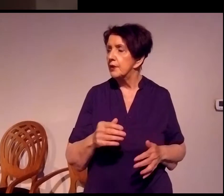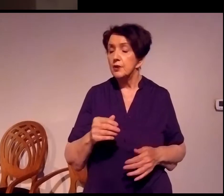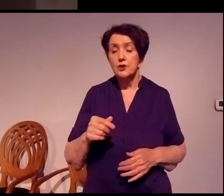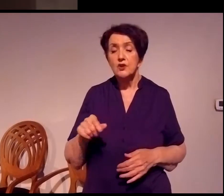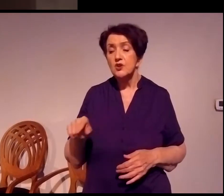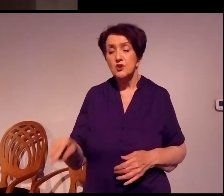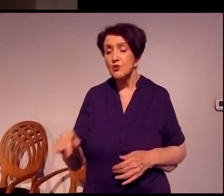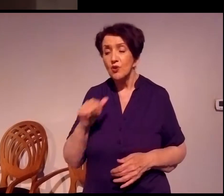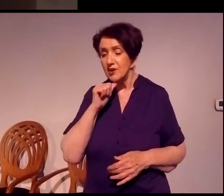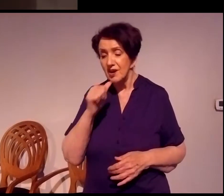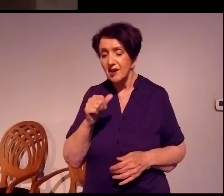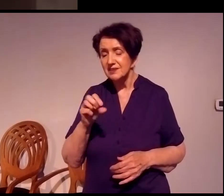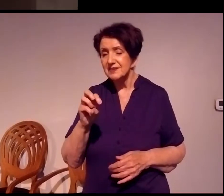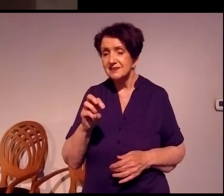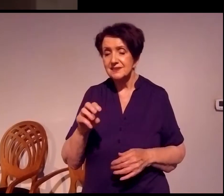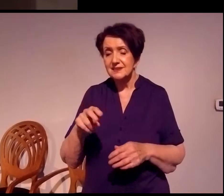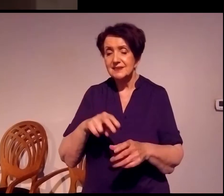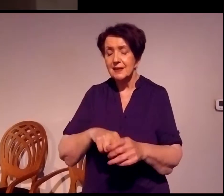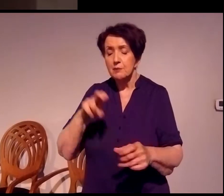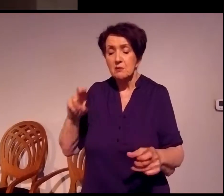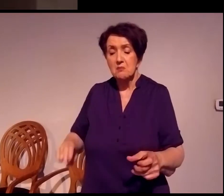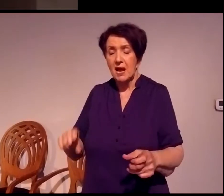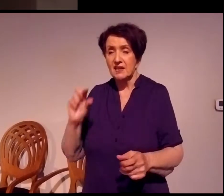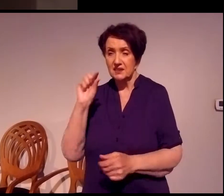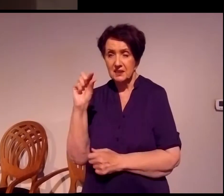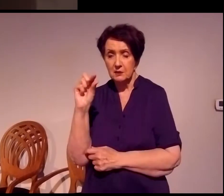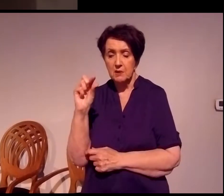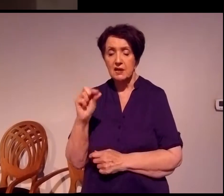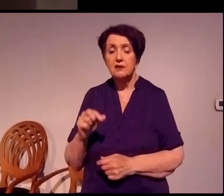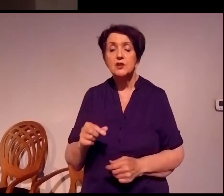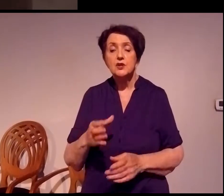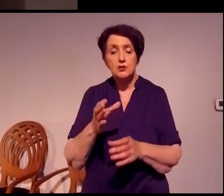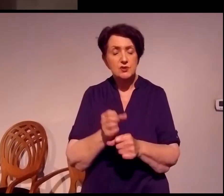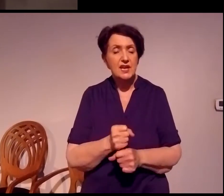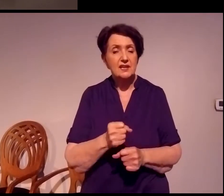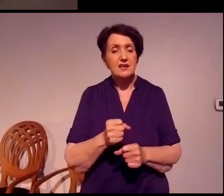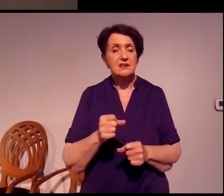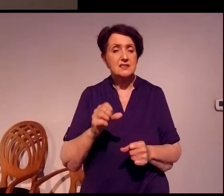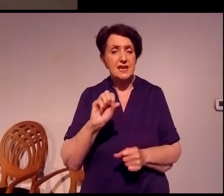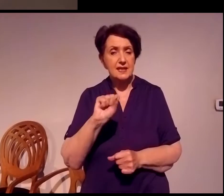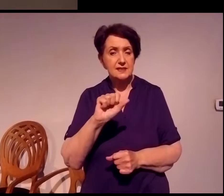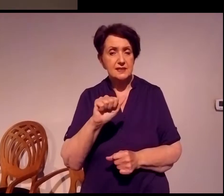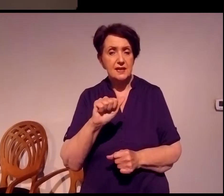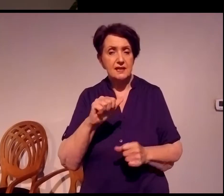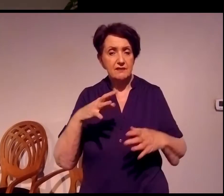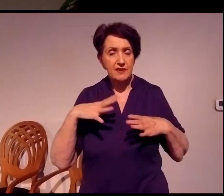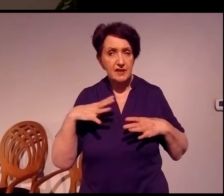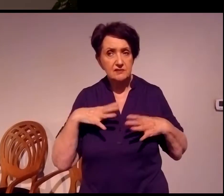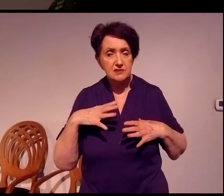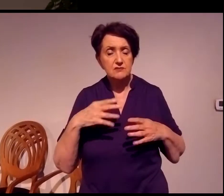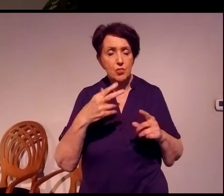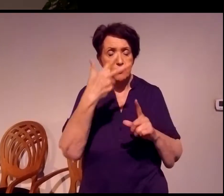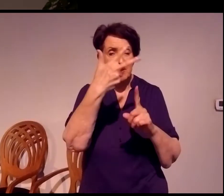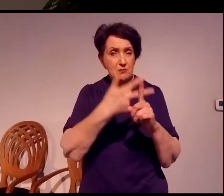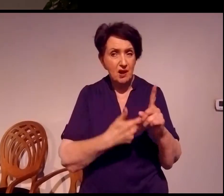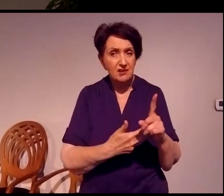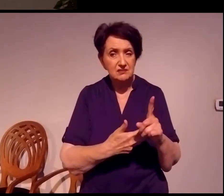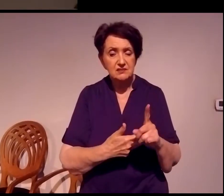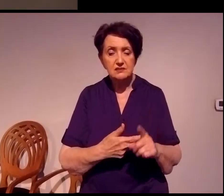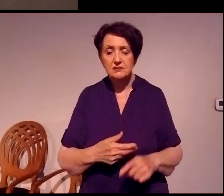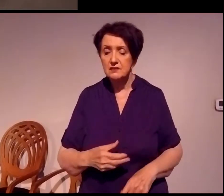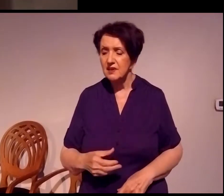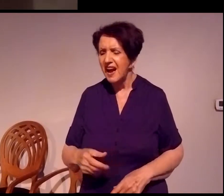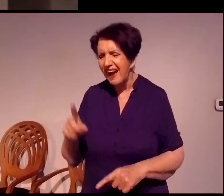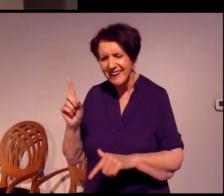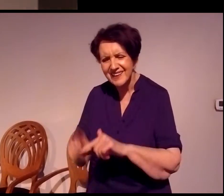back a little. You're taking a sabbatical, a 3-month sabbatical. I go, no, I can't do that. And he goes, yes, I'm going to pay you and you're taking it. This is what I